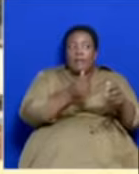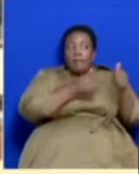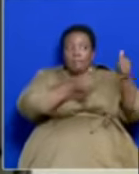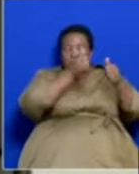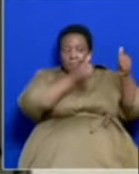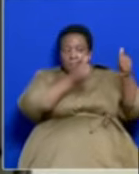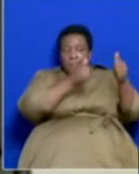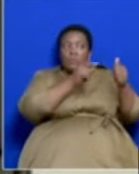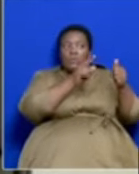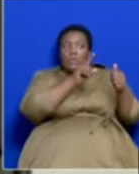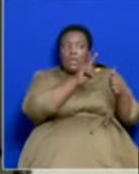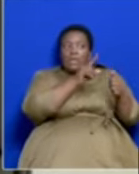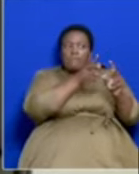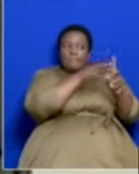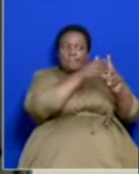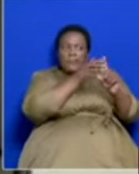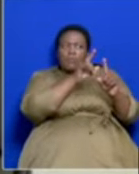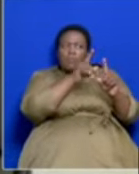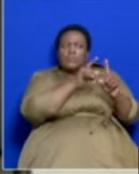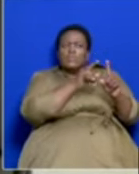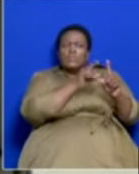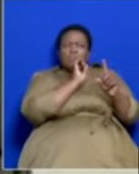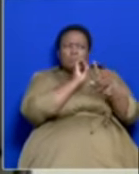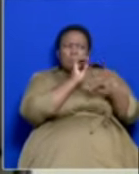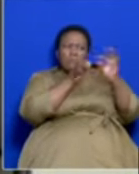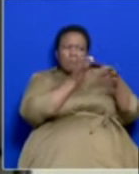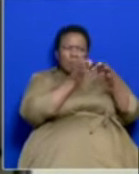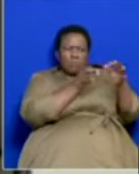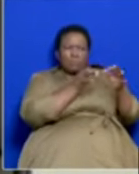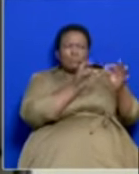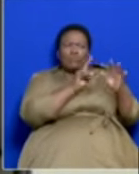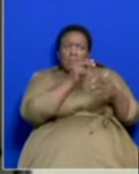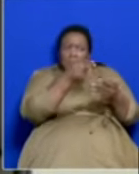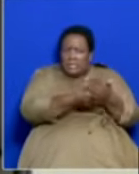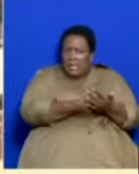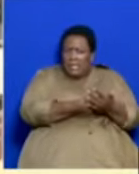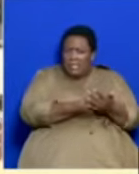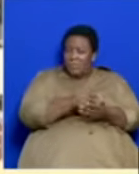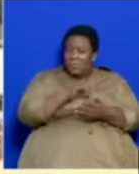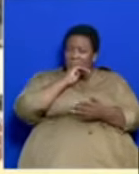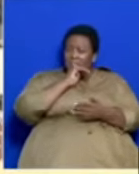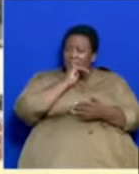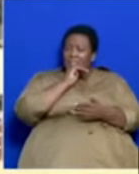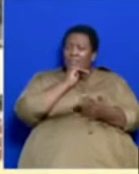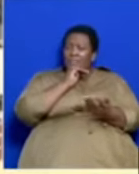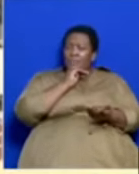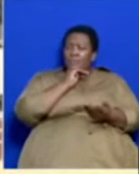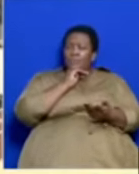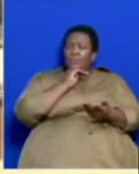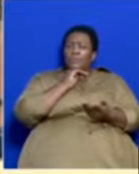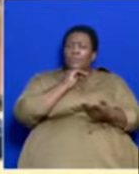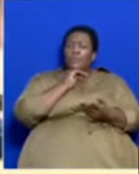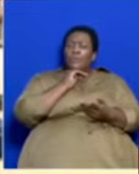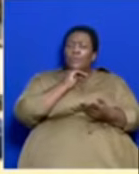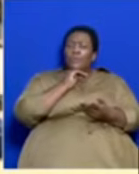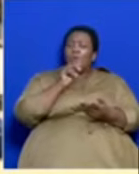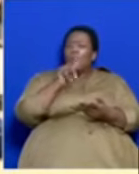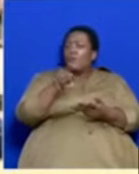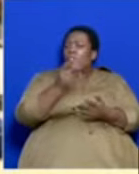that. Are you perhaps not unduly constraining yourselves? Are you perhaps not